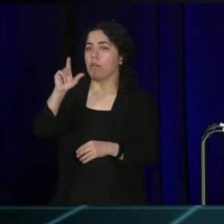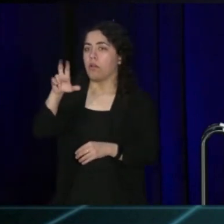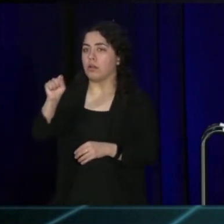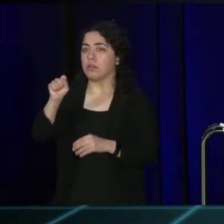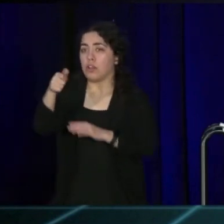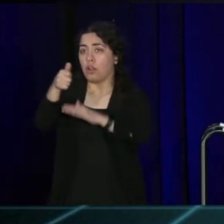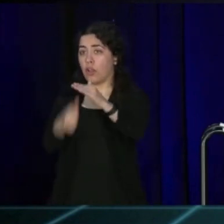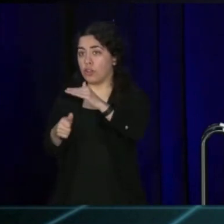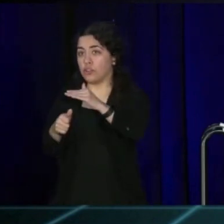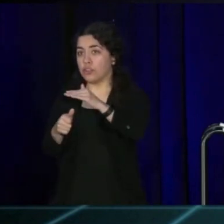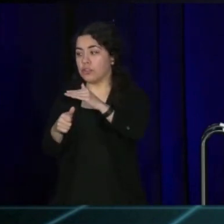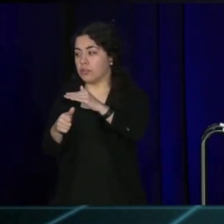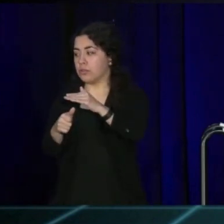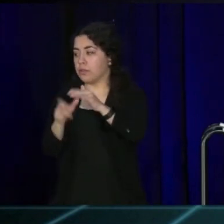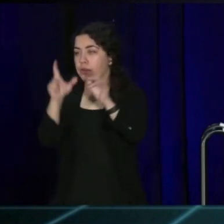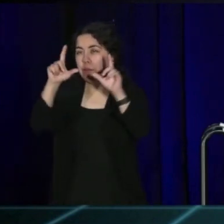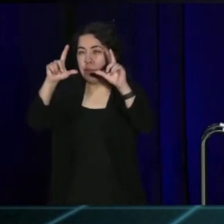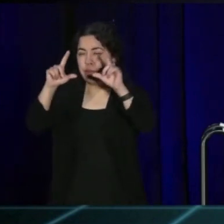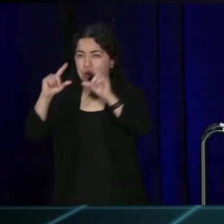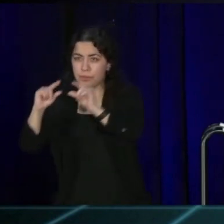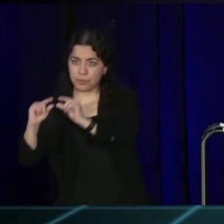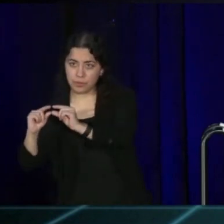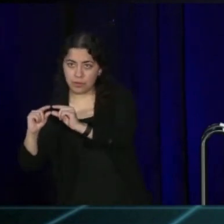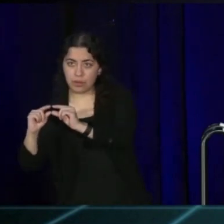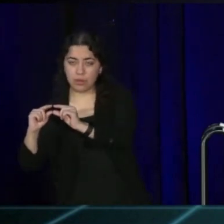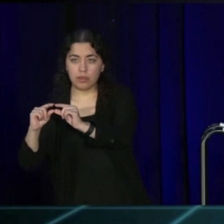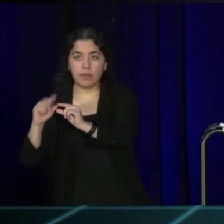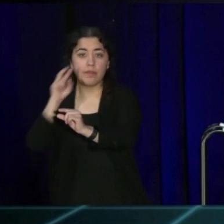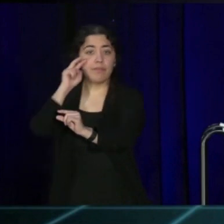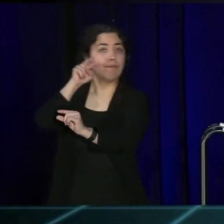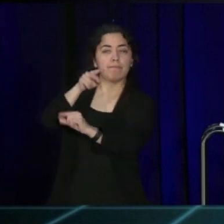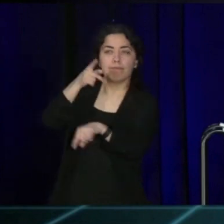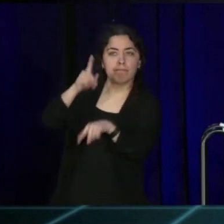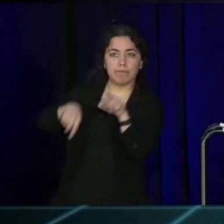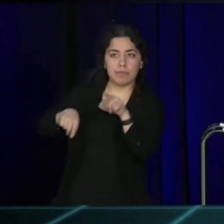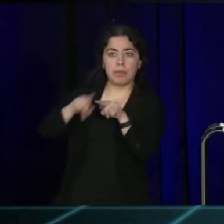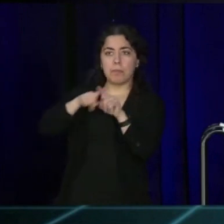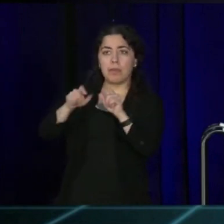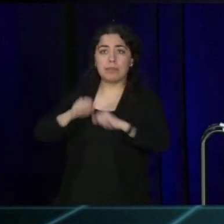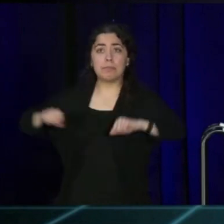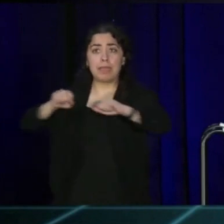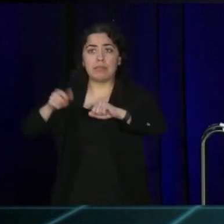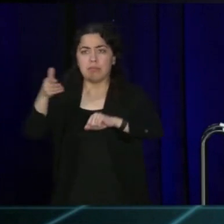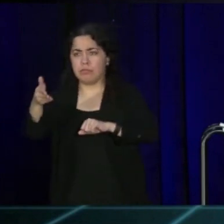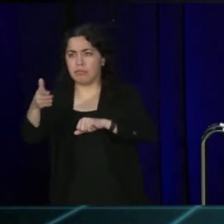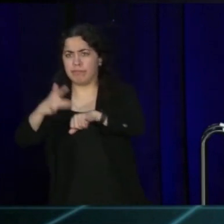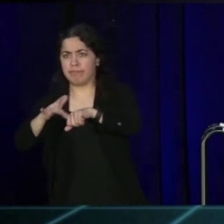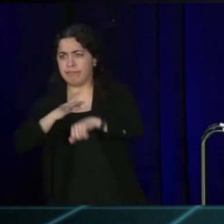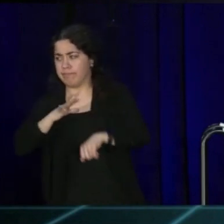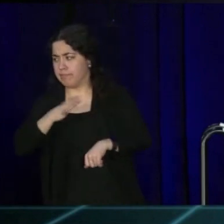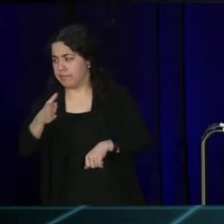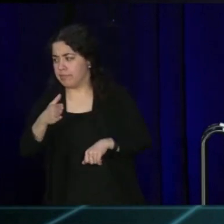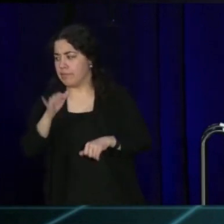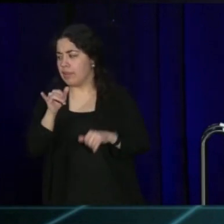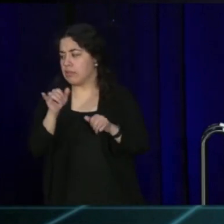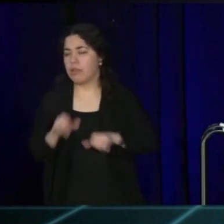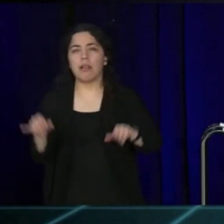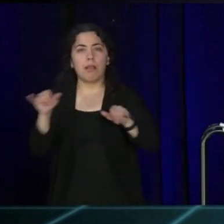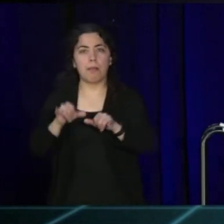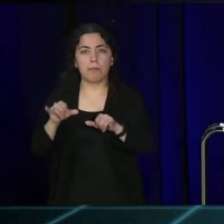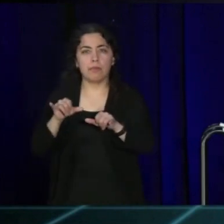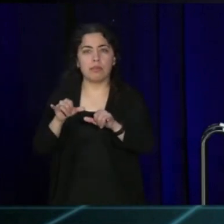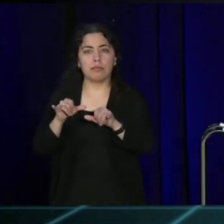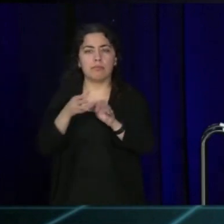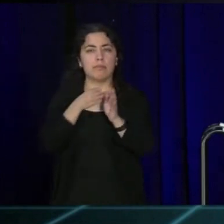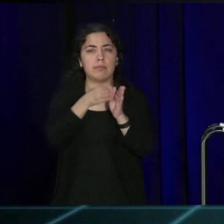kind of shrinks this element and hides it out of the viewport without taking up any space. And it is a really common technique that we can